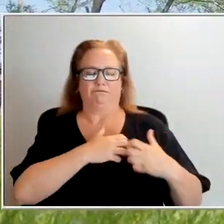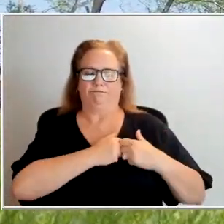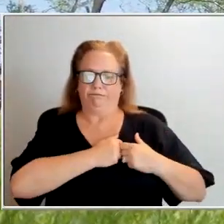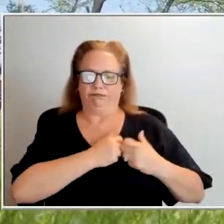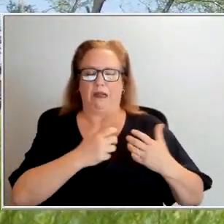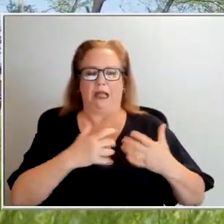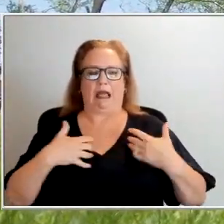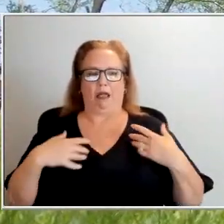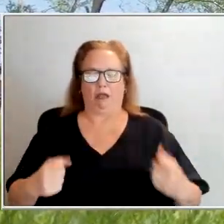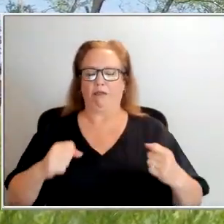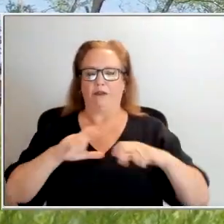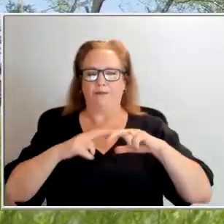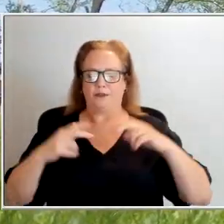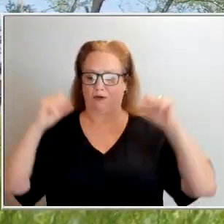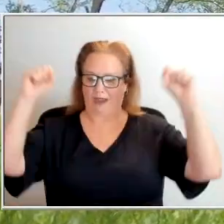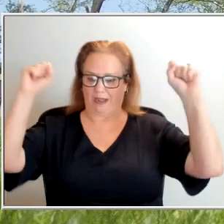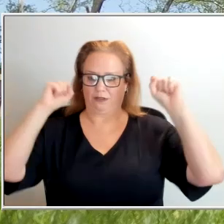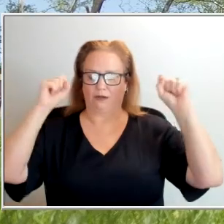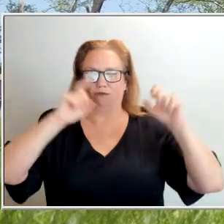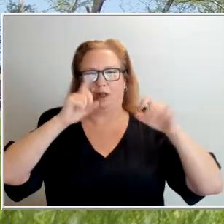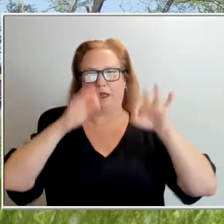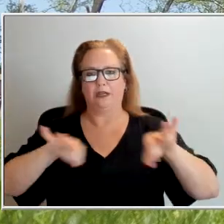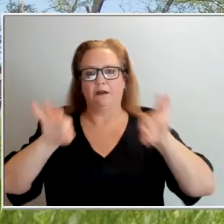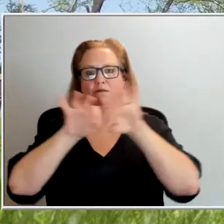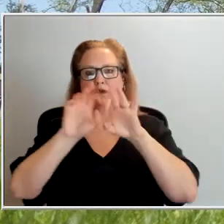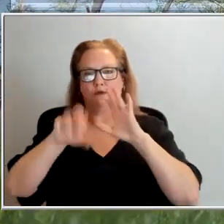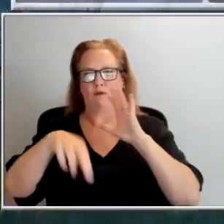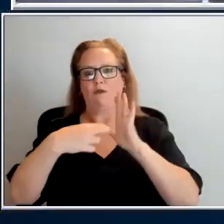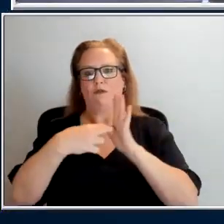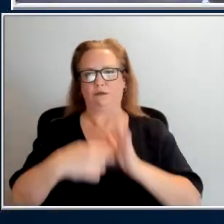that exercise plays a really important role.